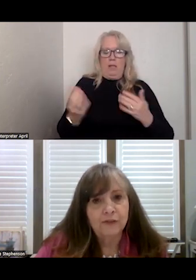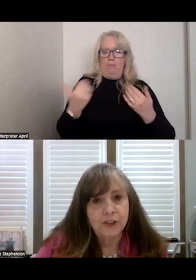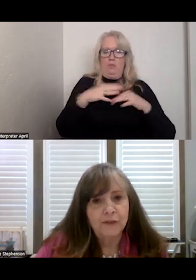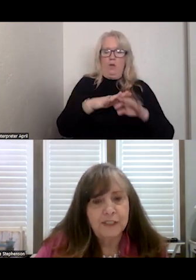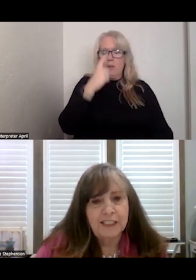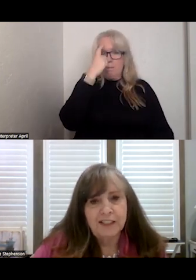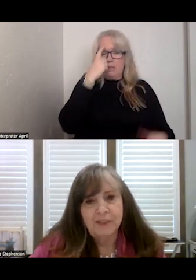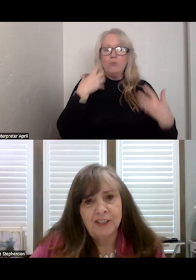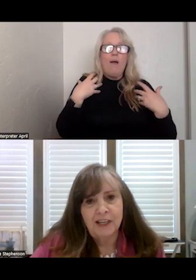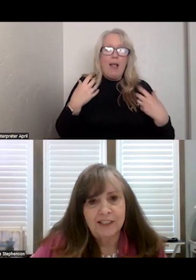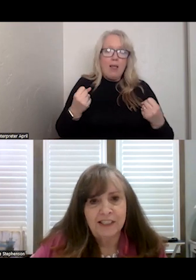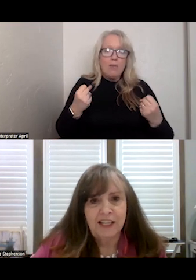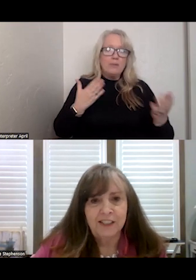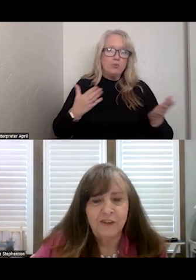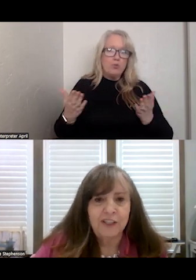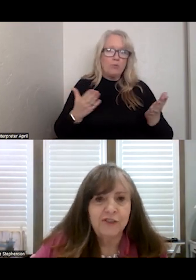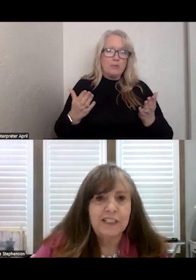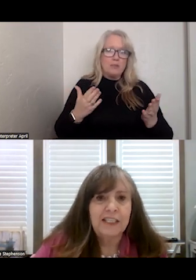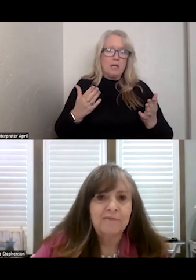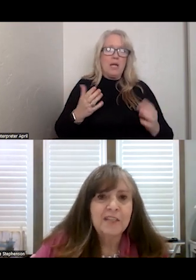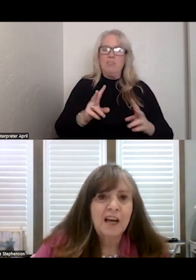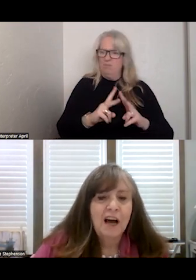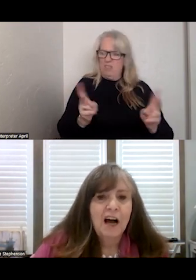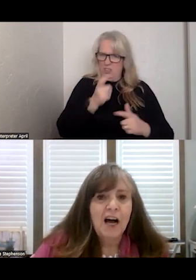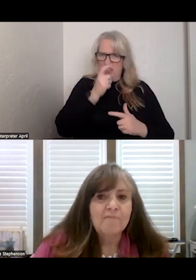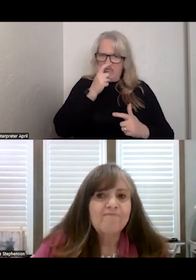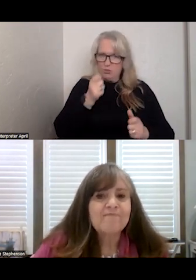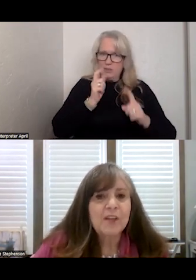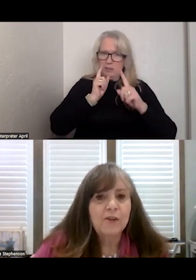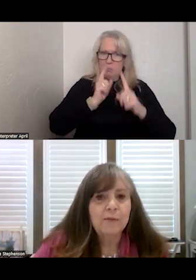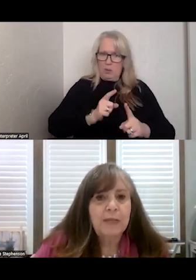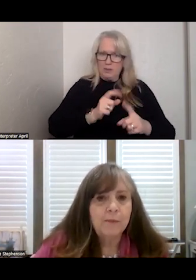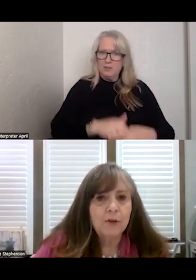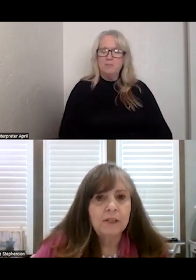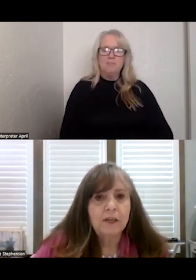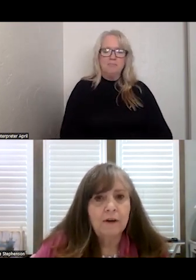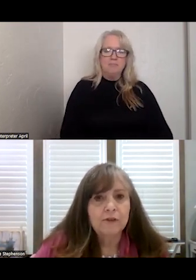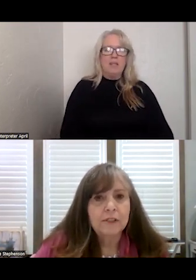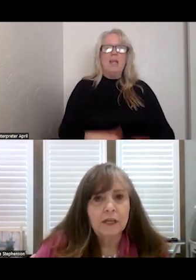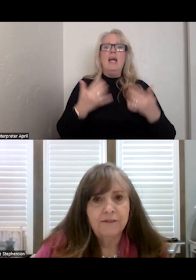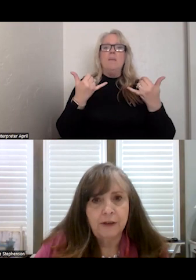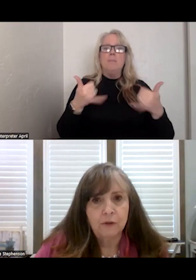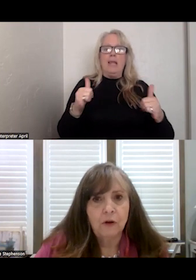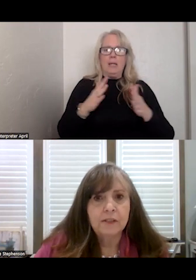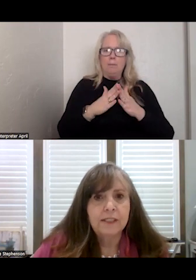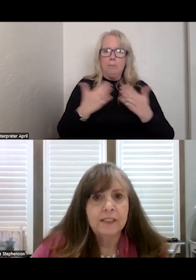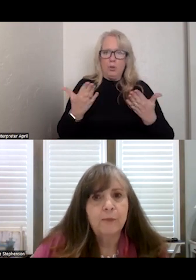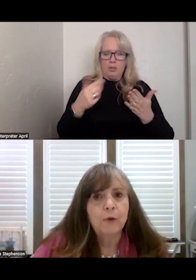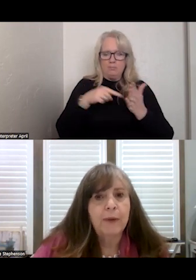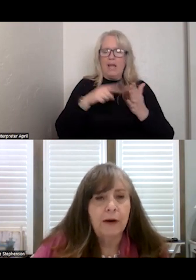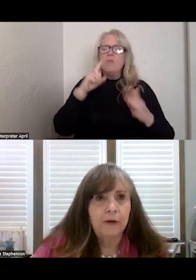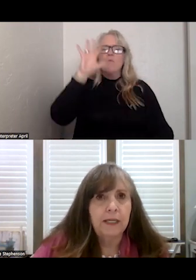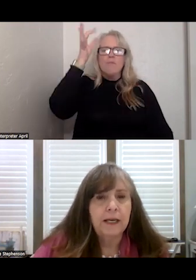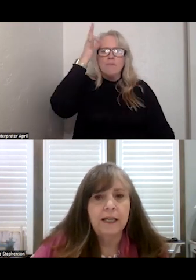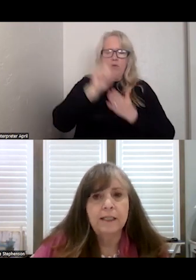health services. So I just think that's very interesting. The playbook covers federal laws that